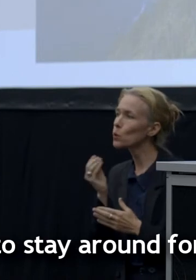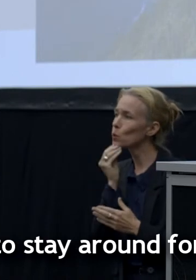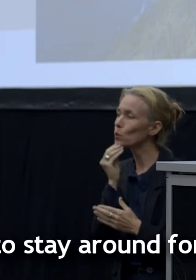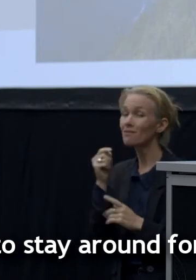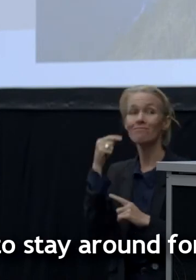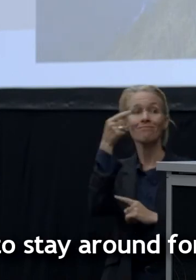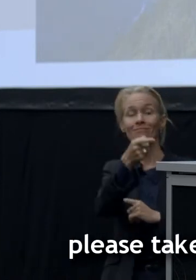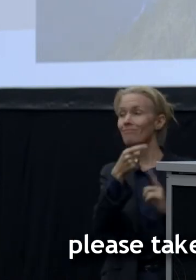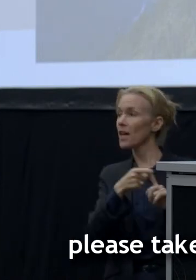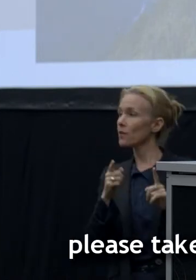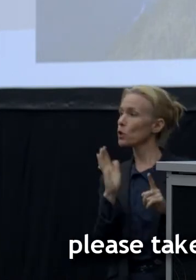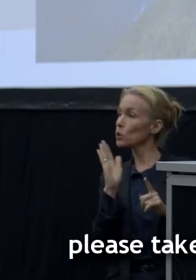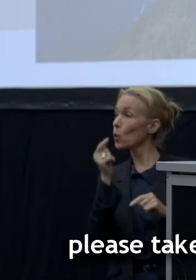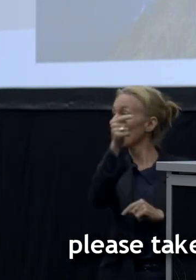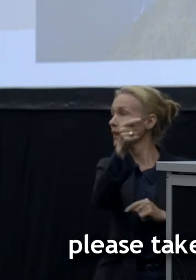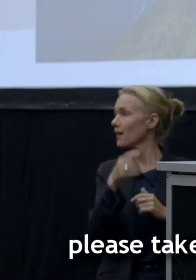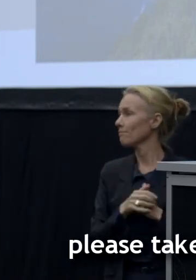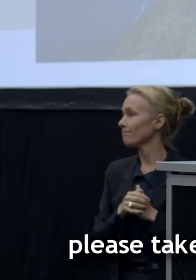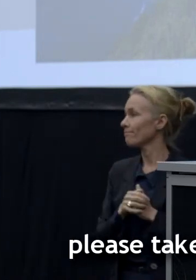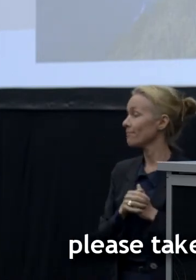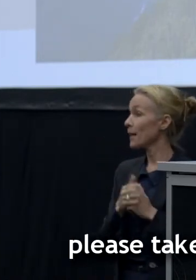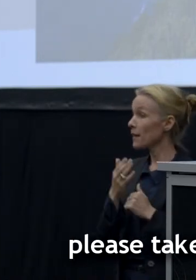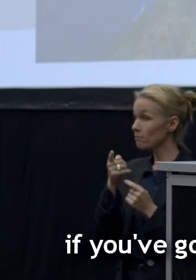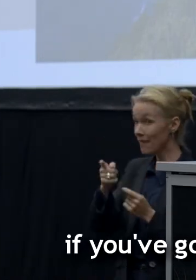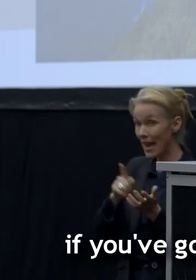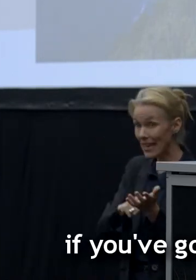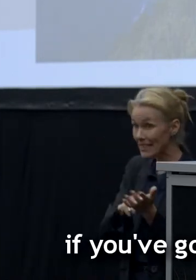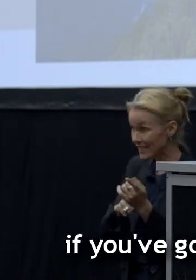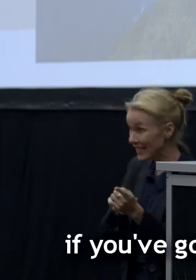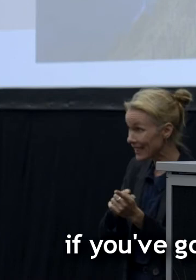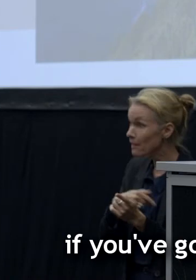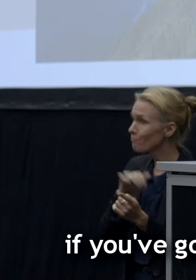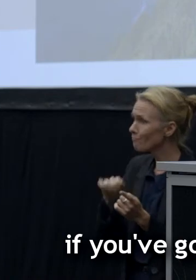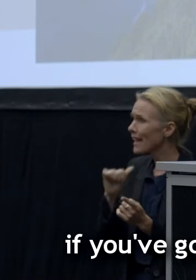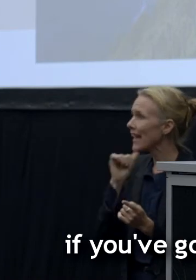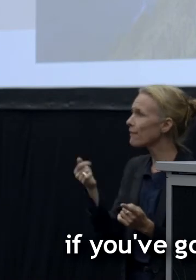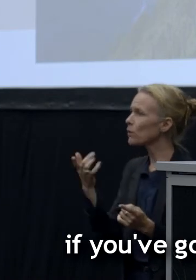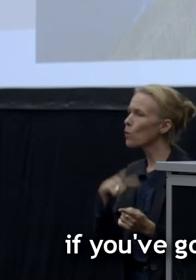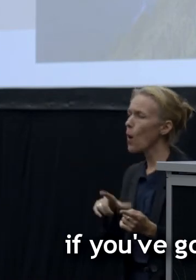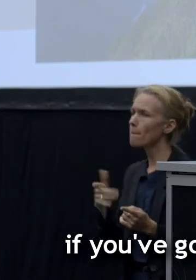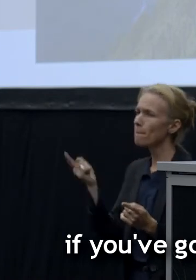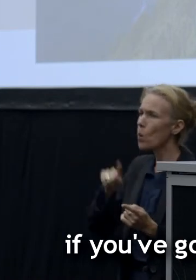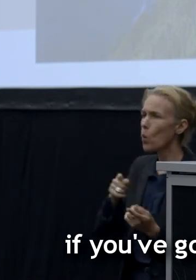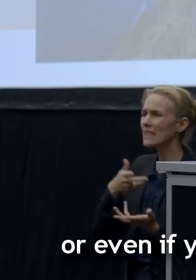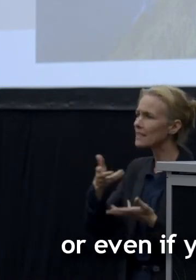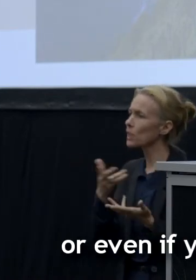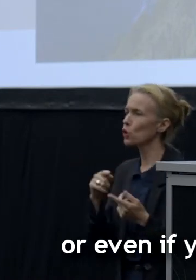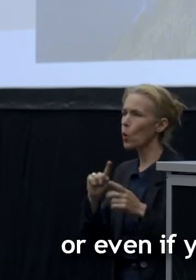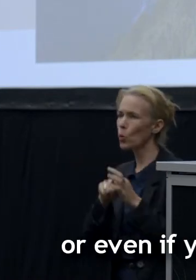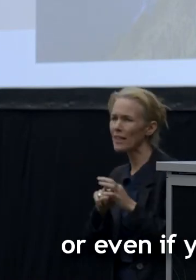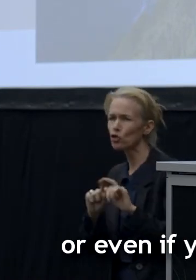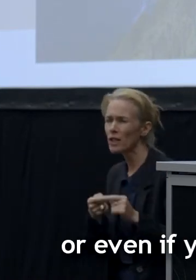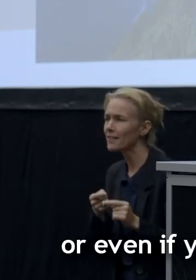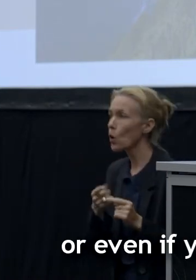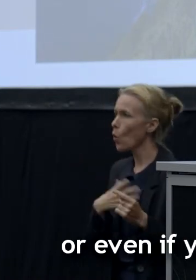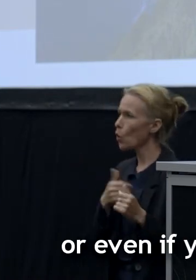door at the Kura. Please take this opportunity. Like Lyndsey said, if you've got any further discussions, questions, or even if you want to